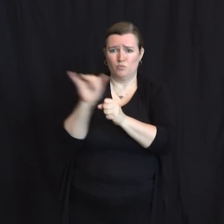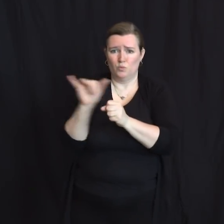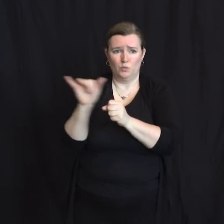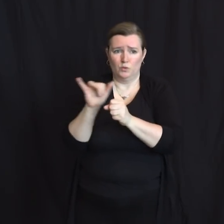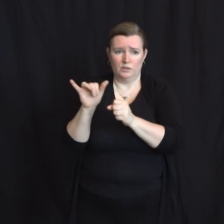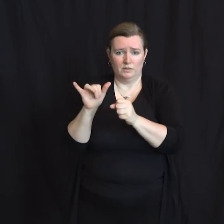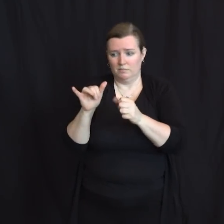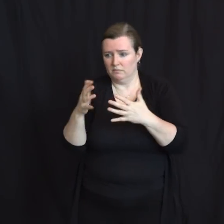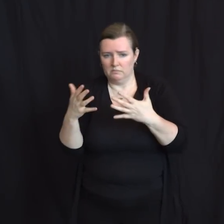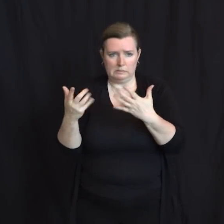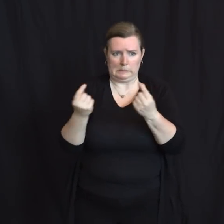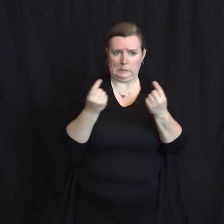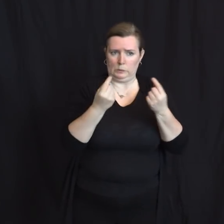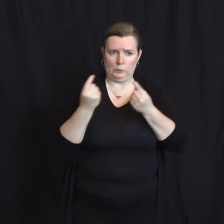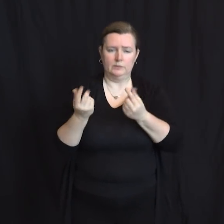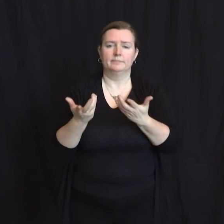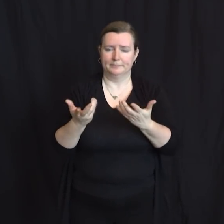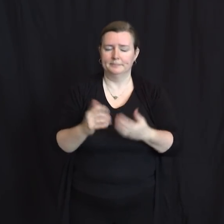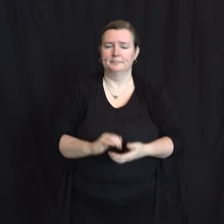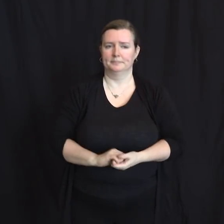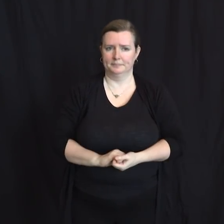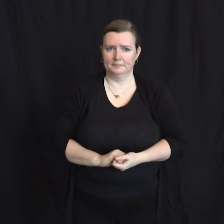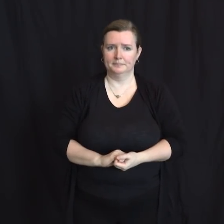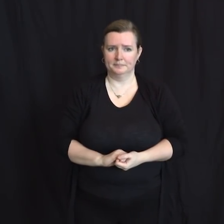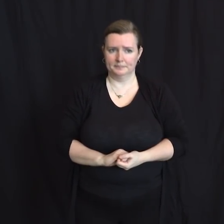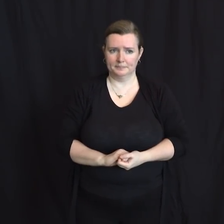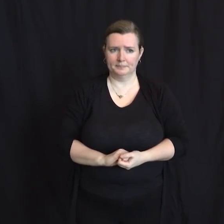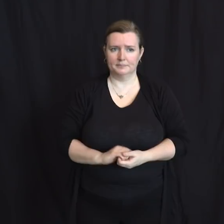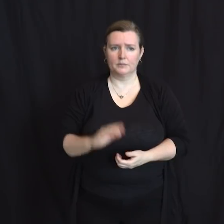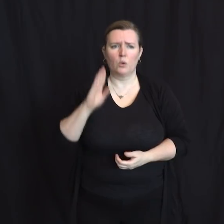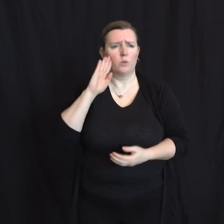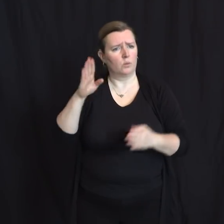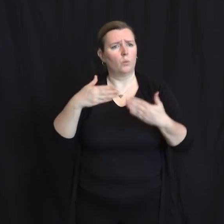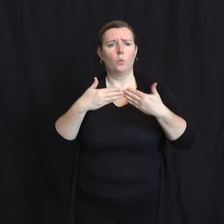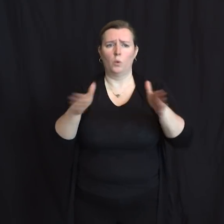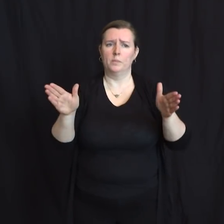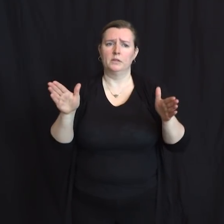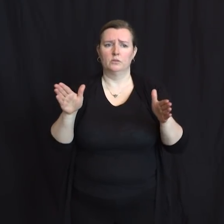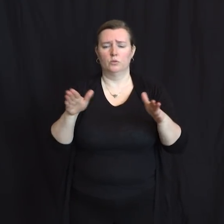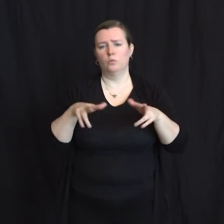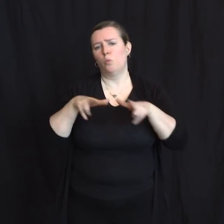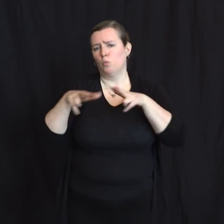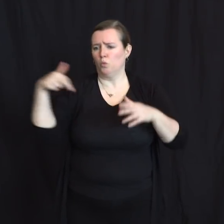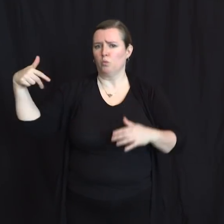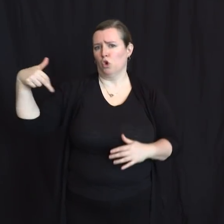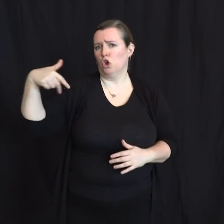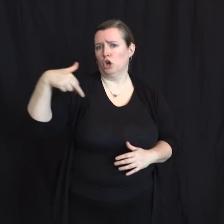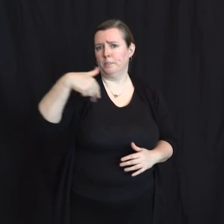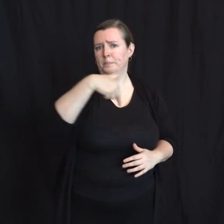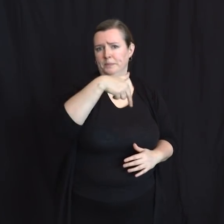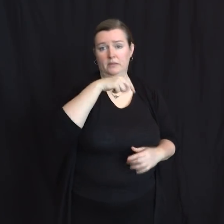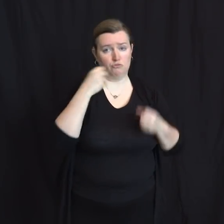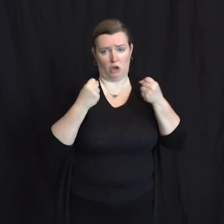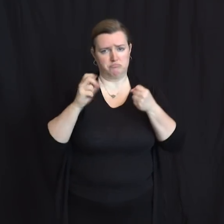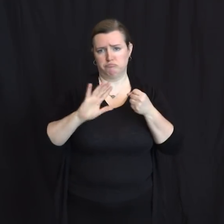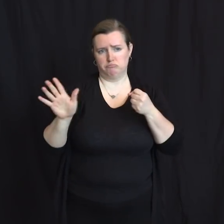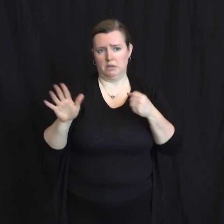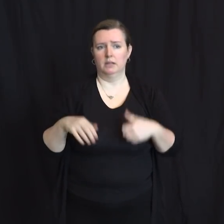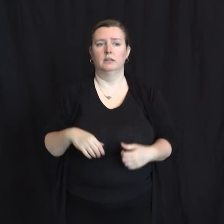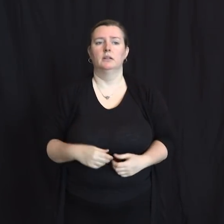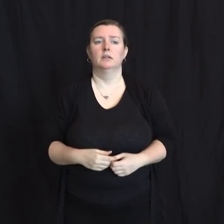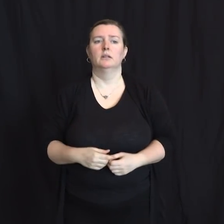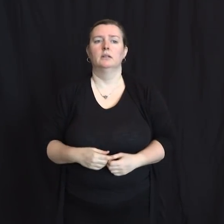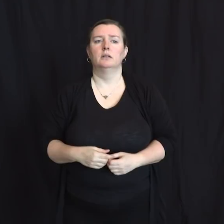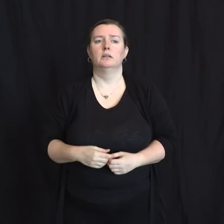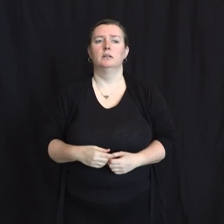of. Walk-ups will open next week in New Brunswick and in Perth Amboy. Camden County employees and 31 or more